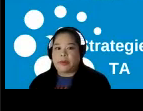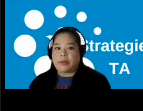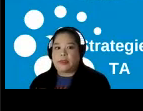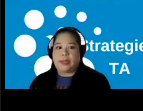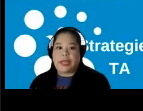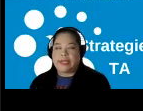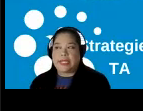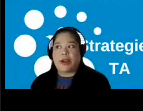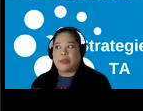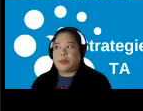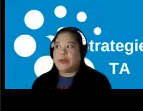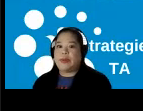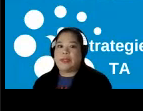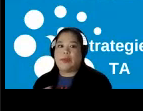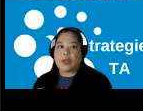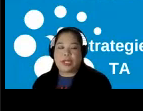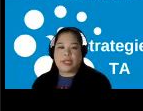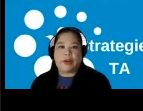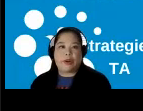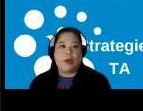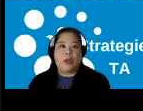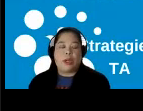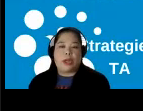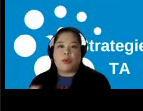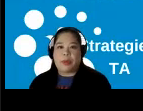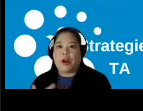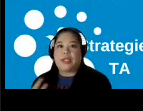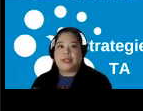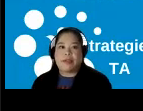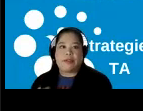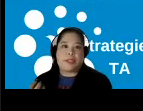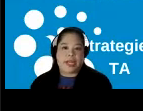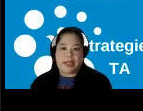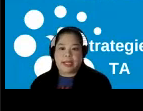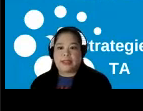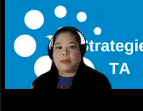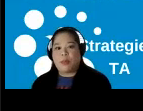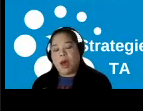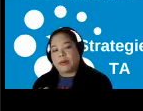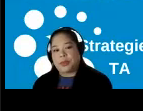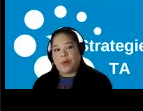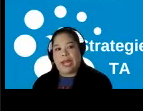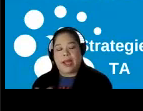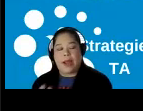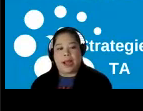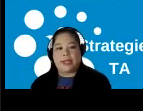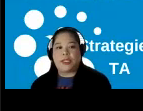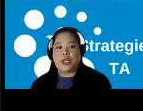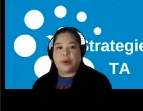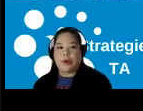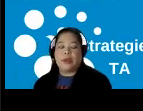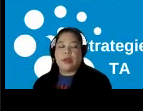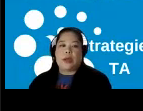the folks here today or some of the folks even watching later, will be part of these efforts to get these models going and